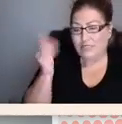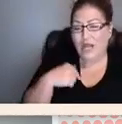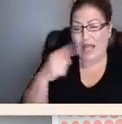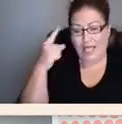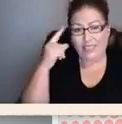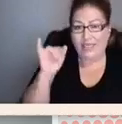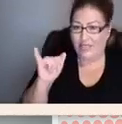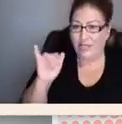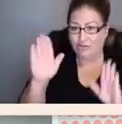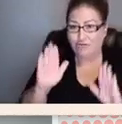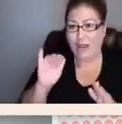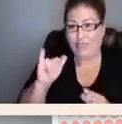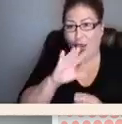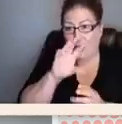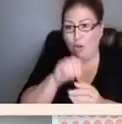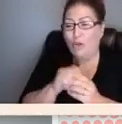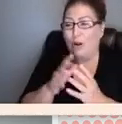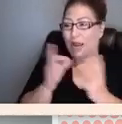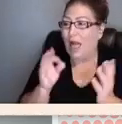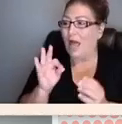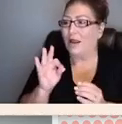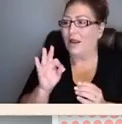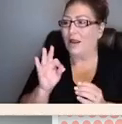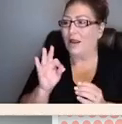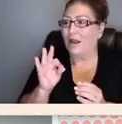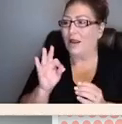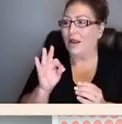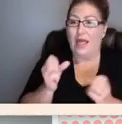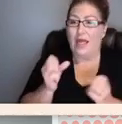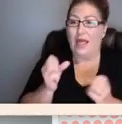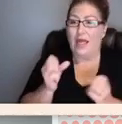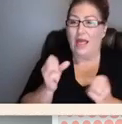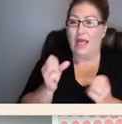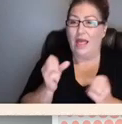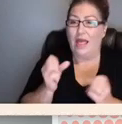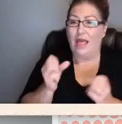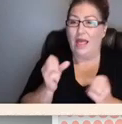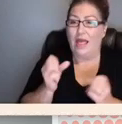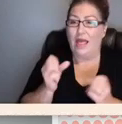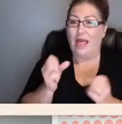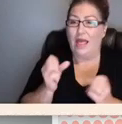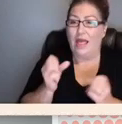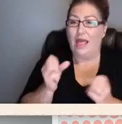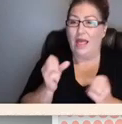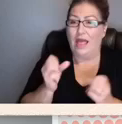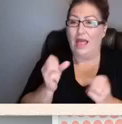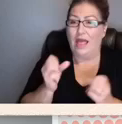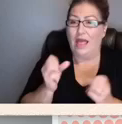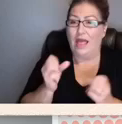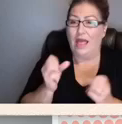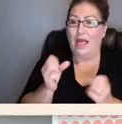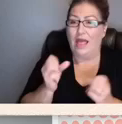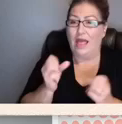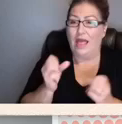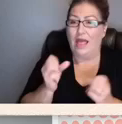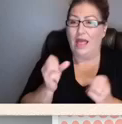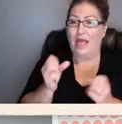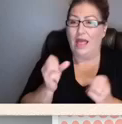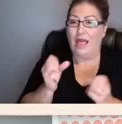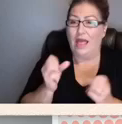that you included a lot of practical advocacy advice that, you know, people here in Florida can use when they're talking to their